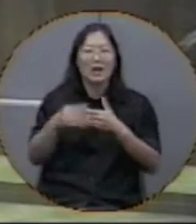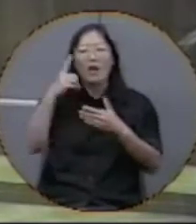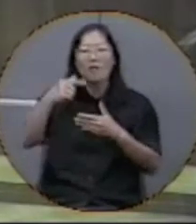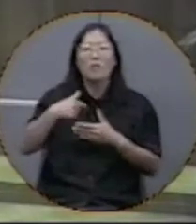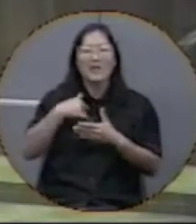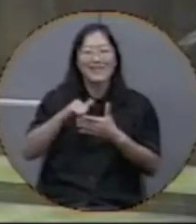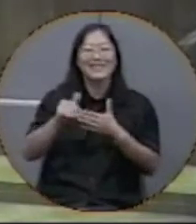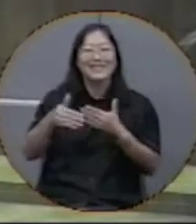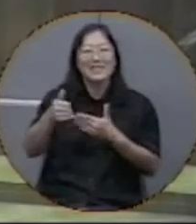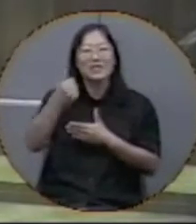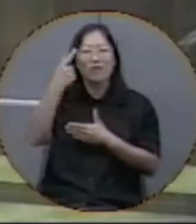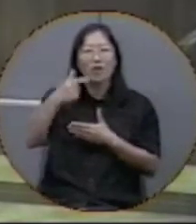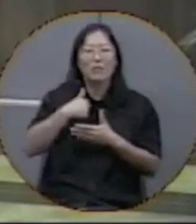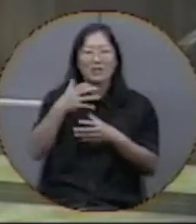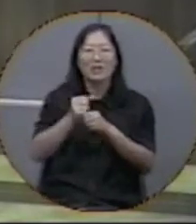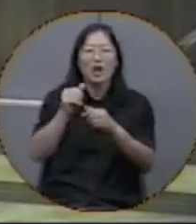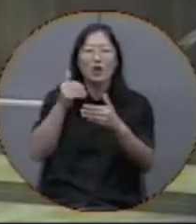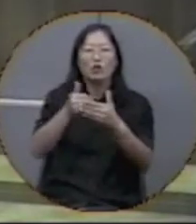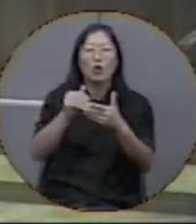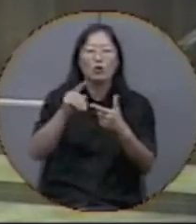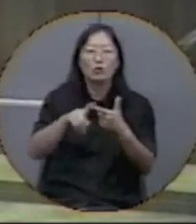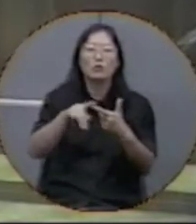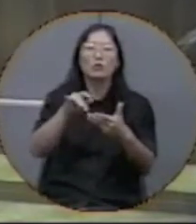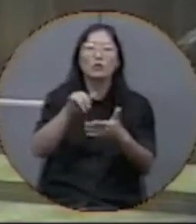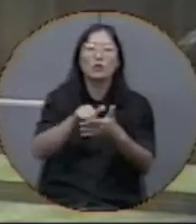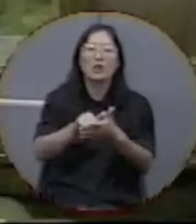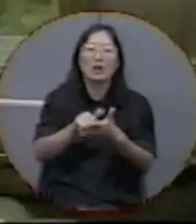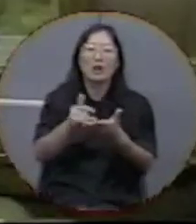For me, it's just easier to just get close to the